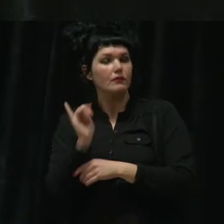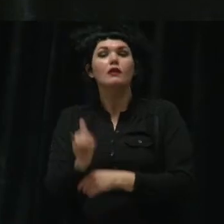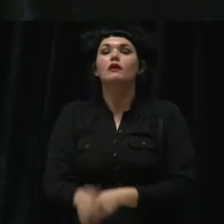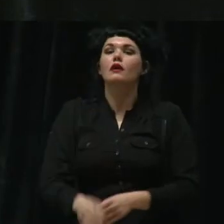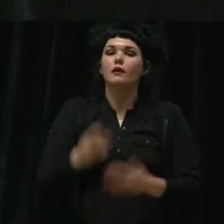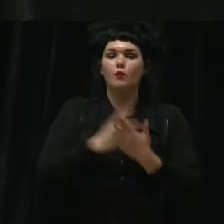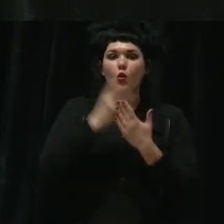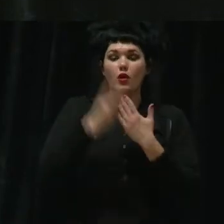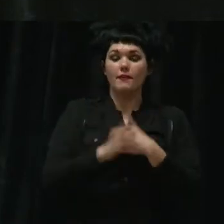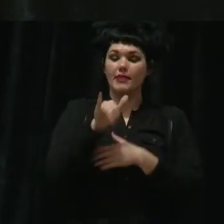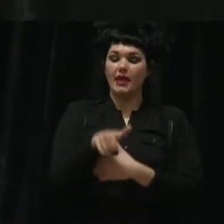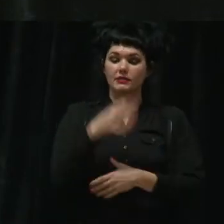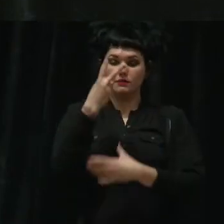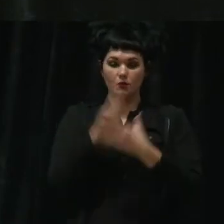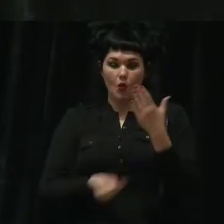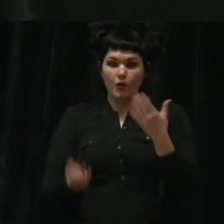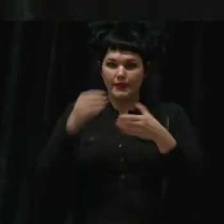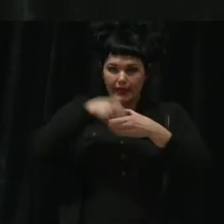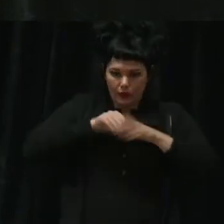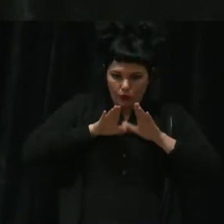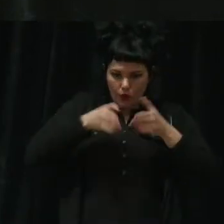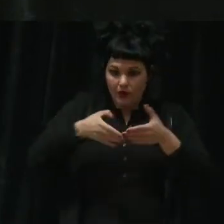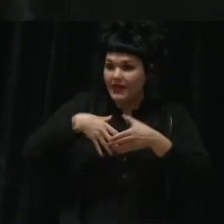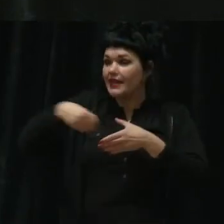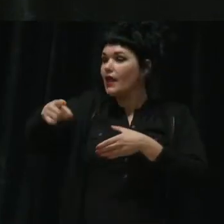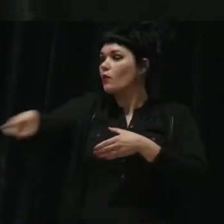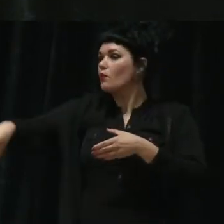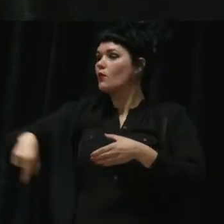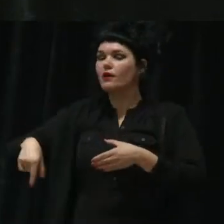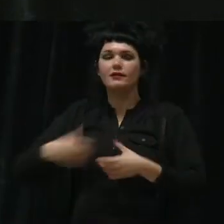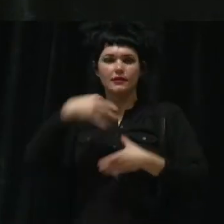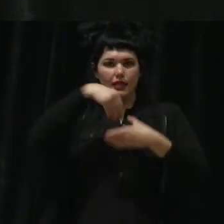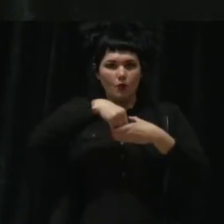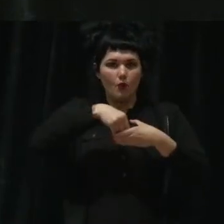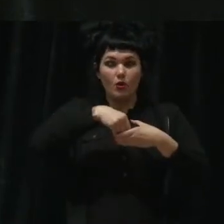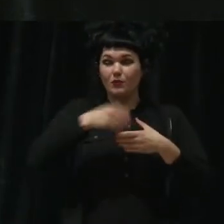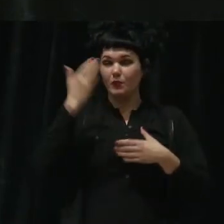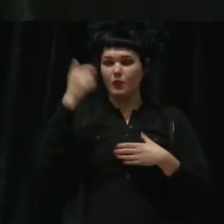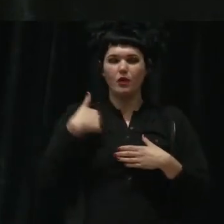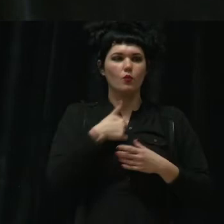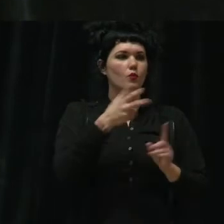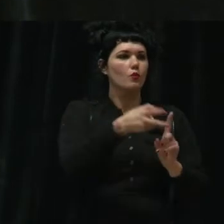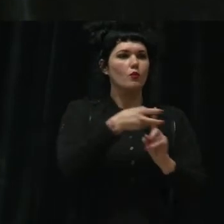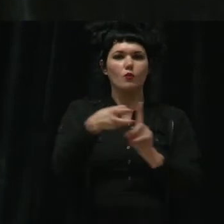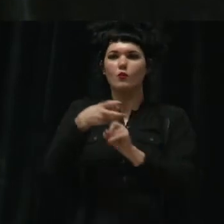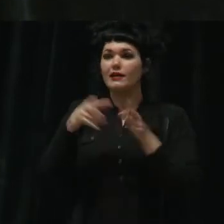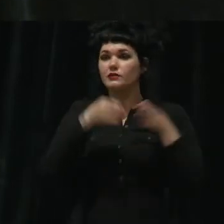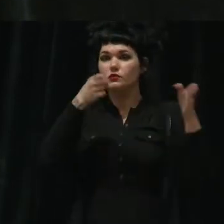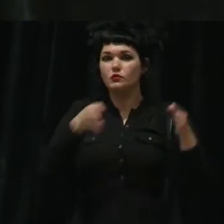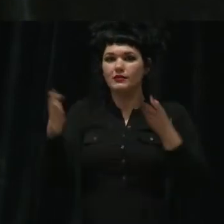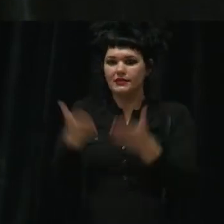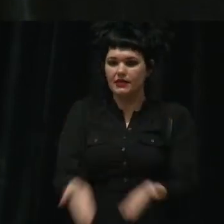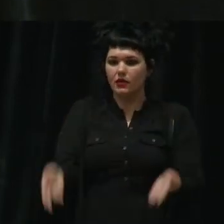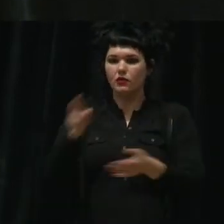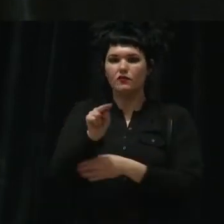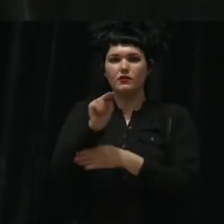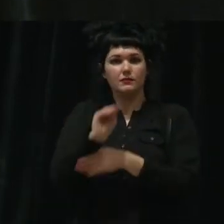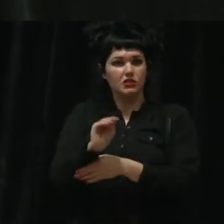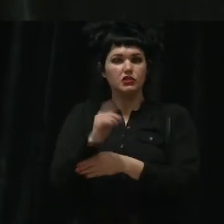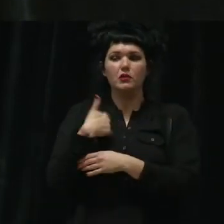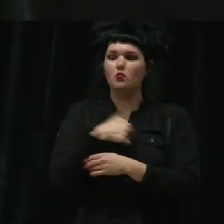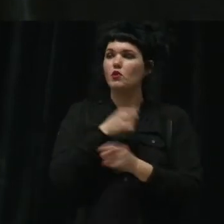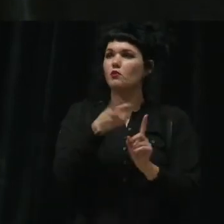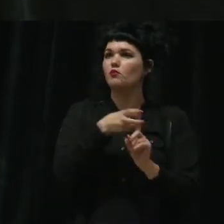both inward and outward. It's inward in the sense that it is recruiting students here to the University of Michigan, students who are